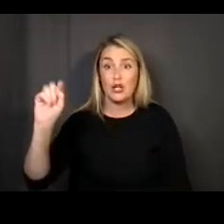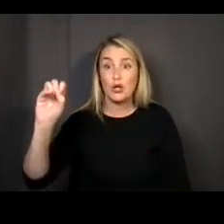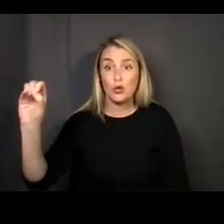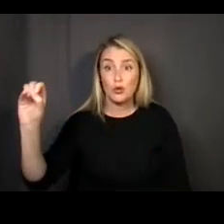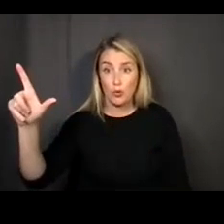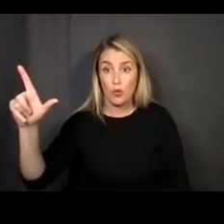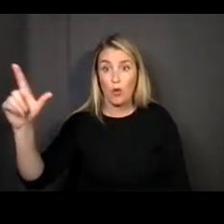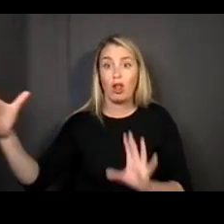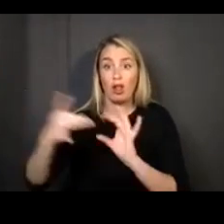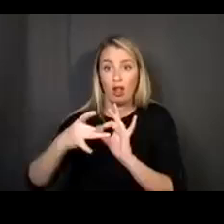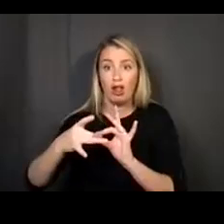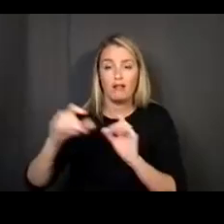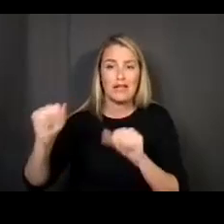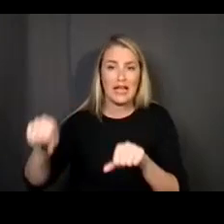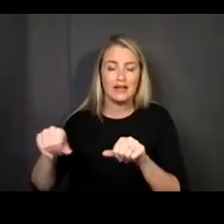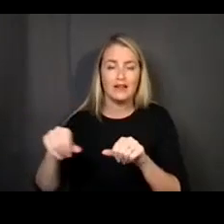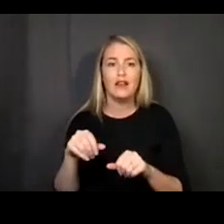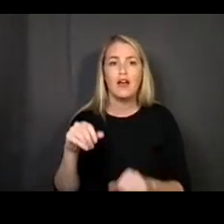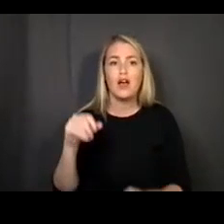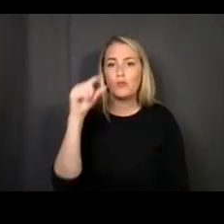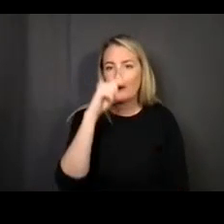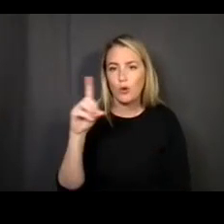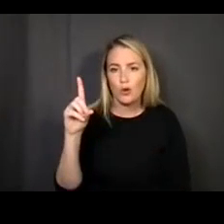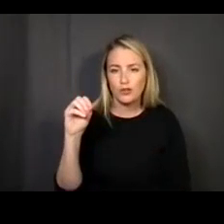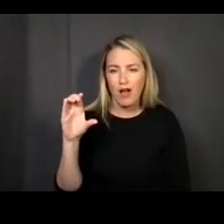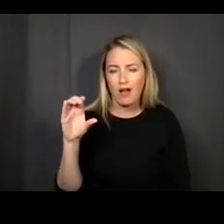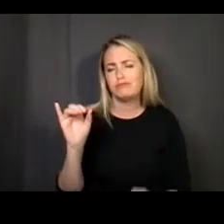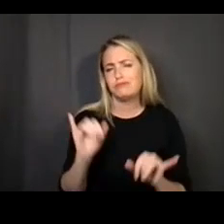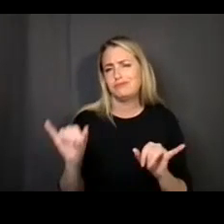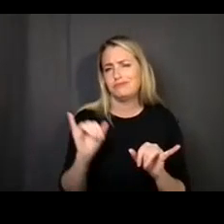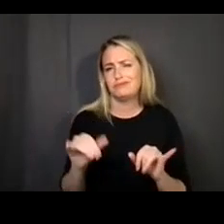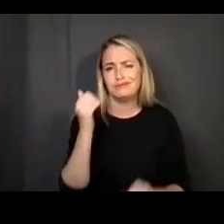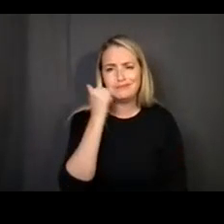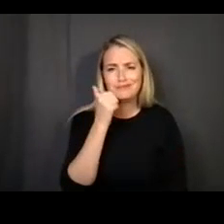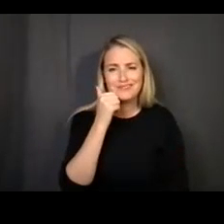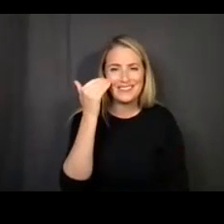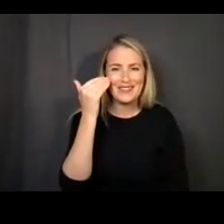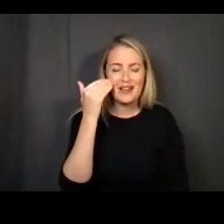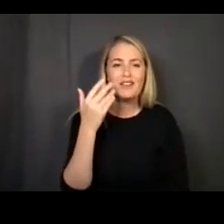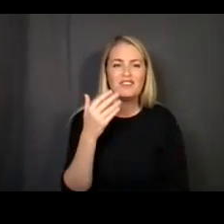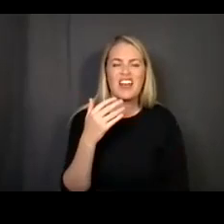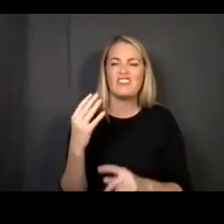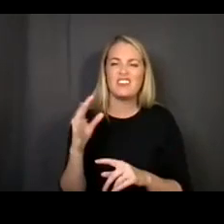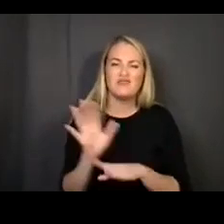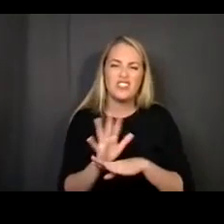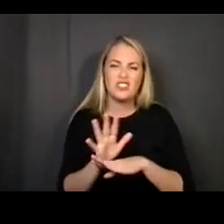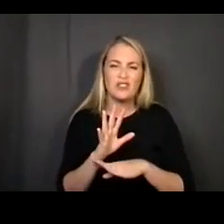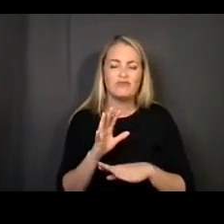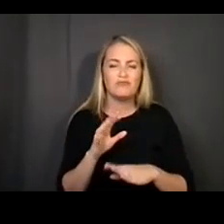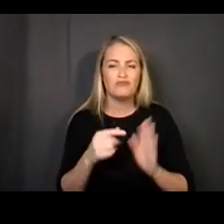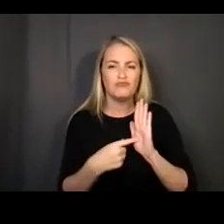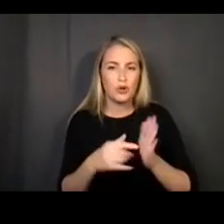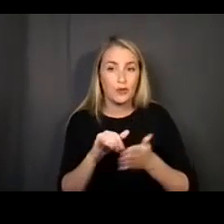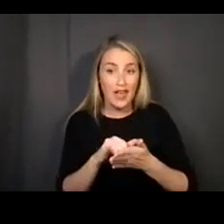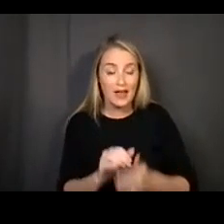tools that are external. Google Docs is a very common one. We have a little video in there to kind of go over that. A lot of